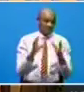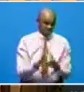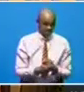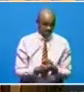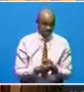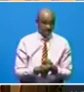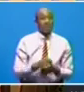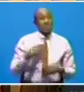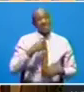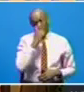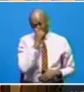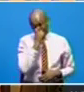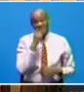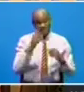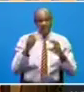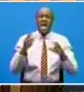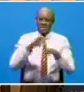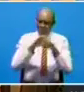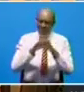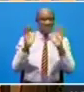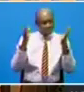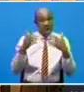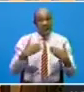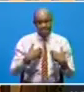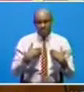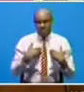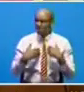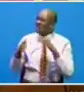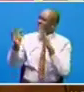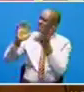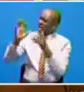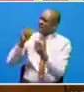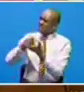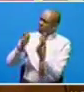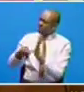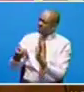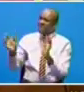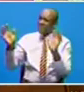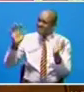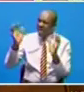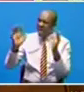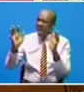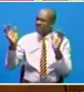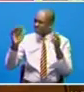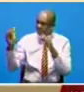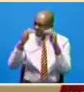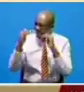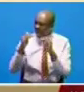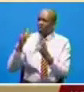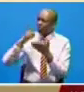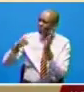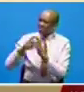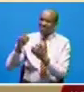I wish you were to lose fairly. Mm-hmm. What does fairly mean? Because you've always said if I lose fairly, I'm going to accept